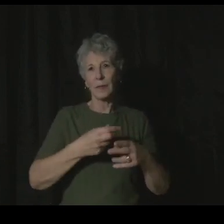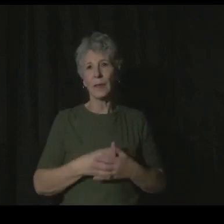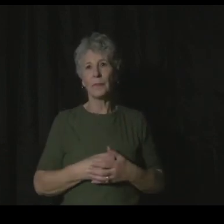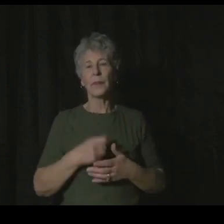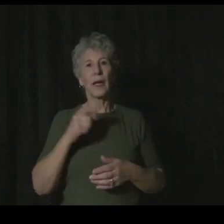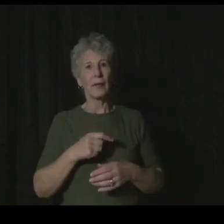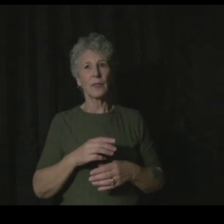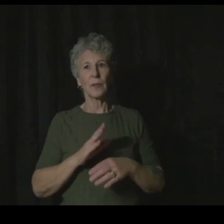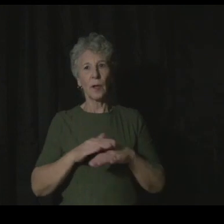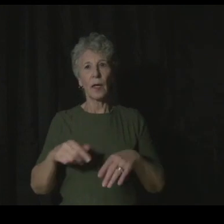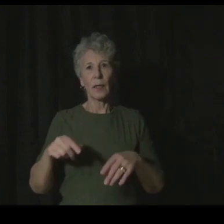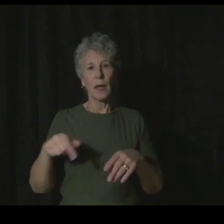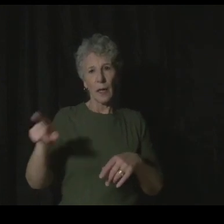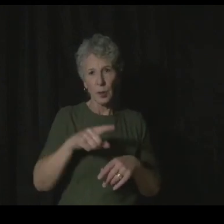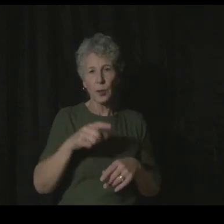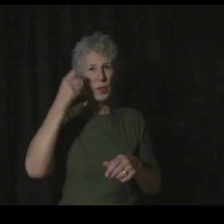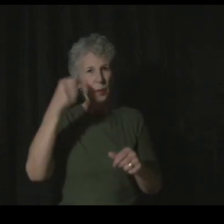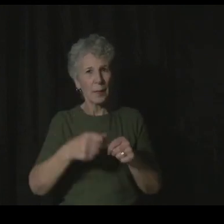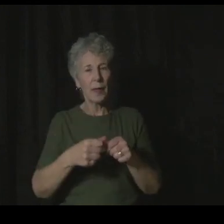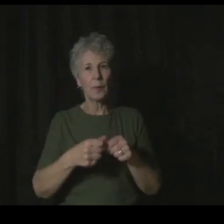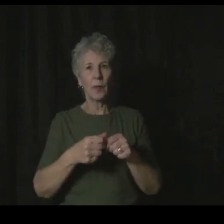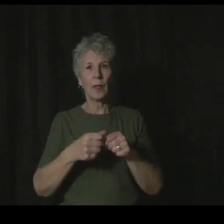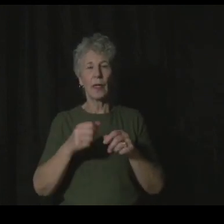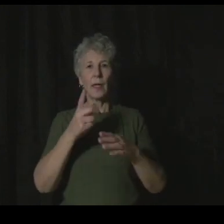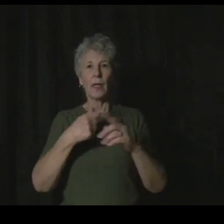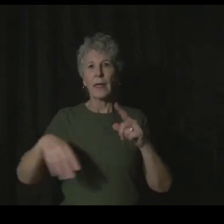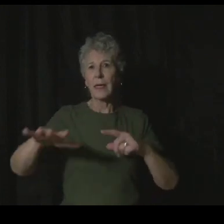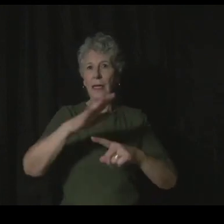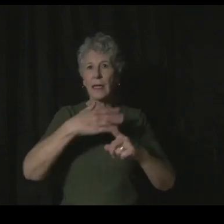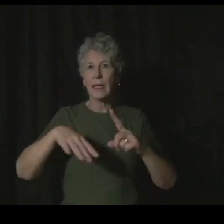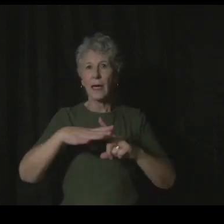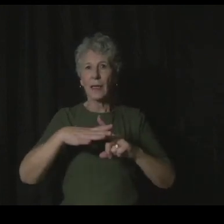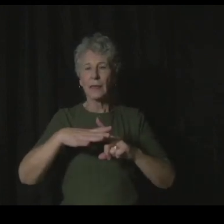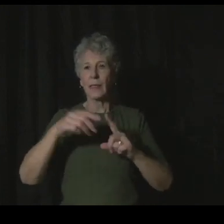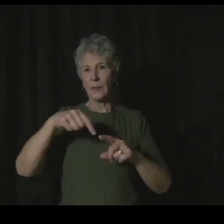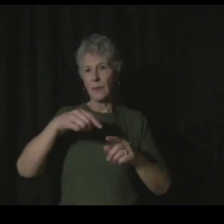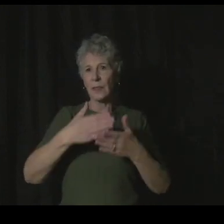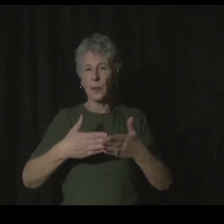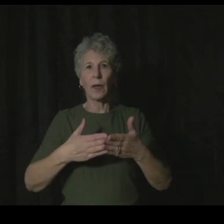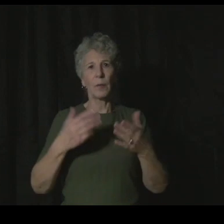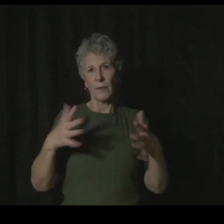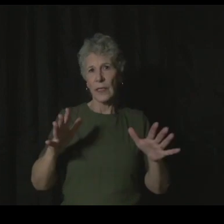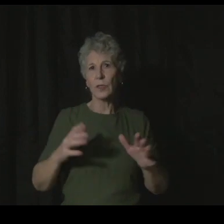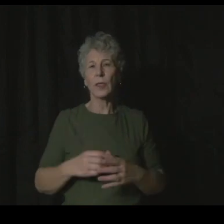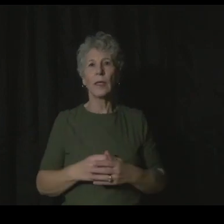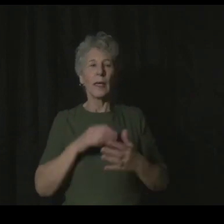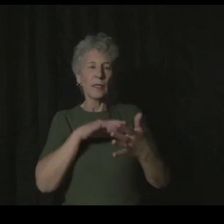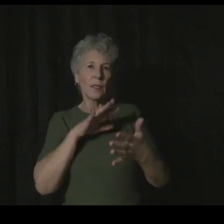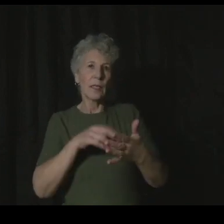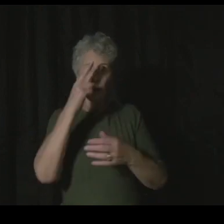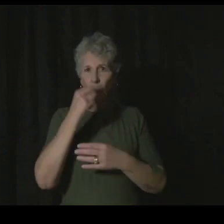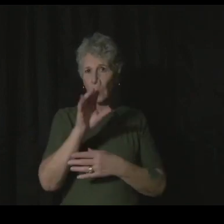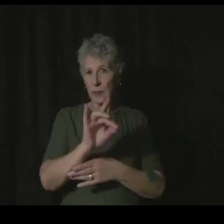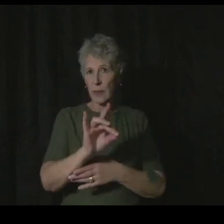call upon you to remember the context of this section. We just got done studying Romans 8,